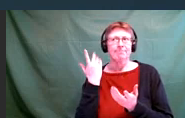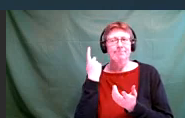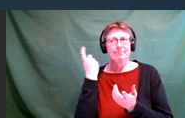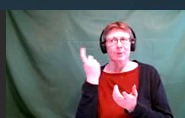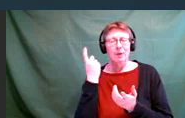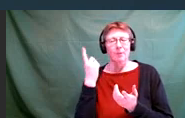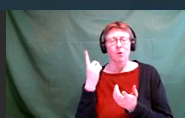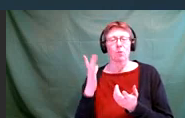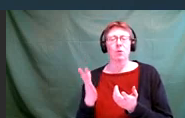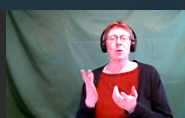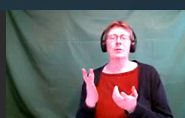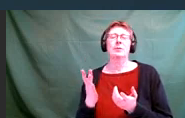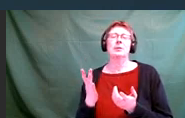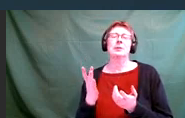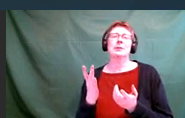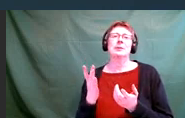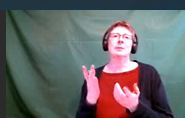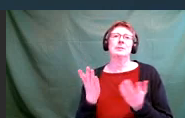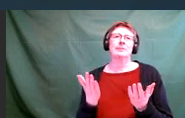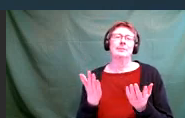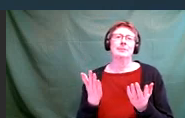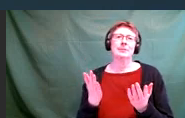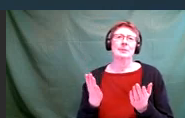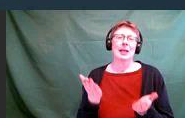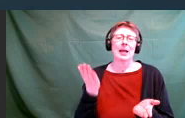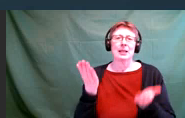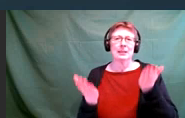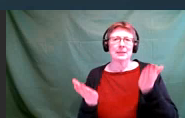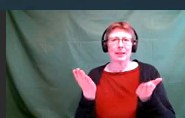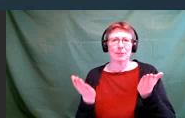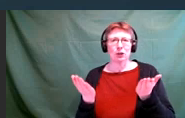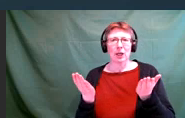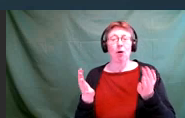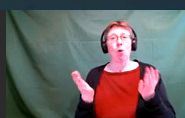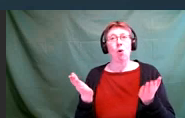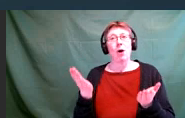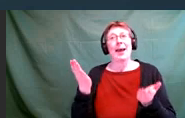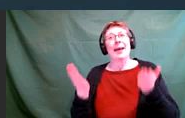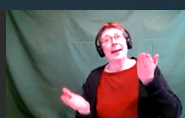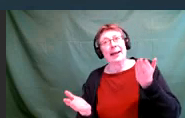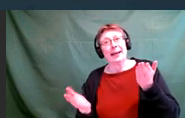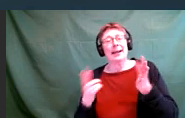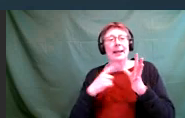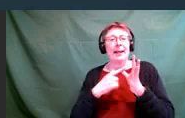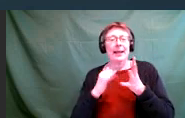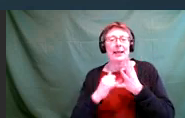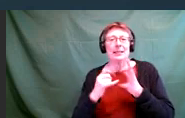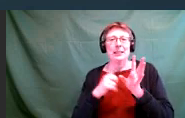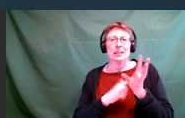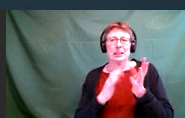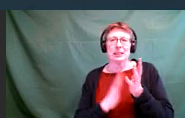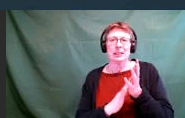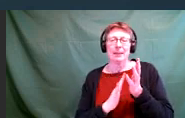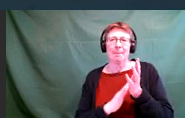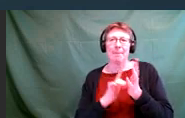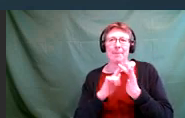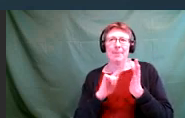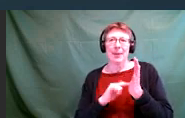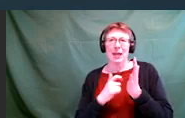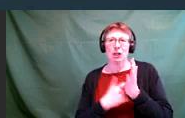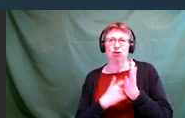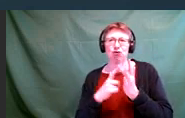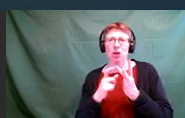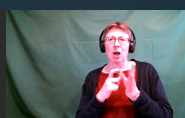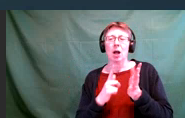is symmetry or asymmetrical information. And asymmetrical information is